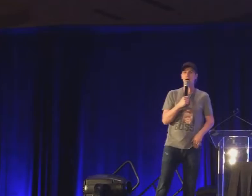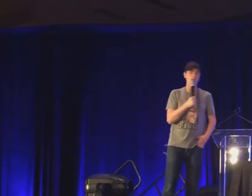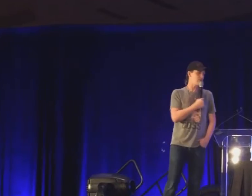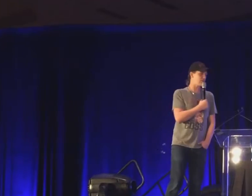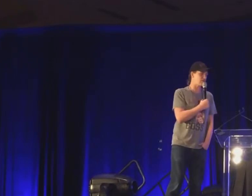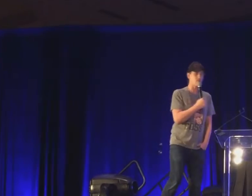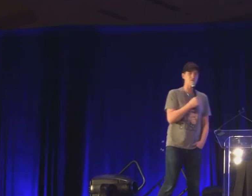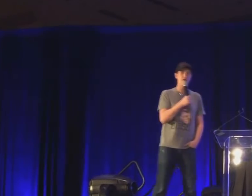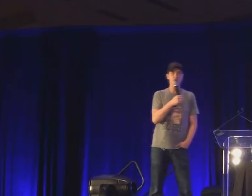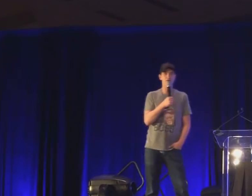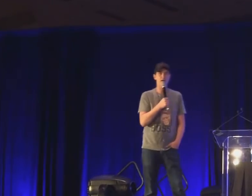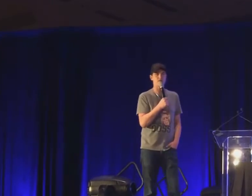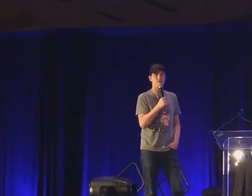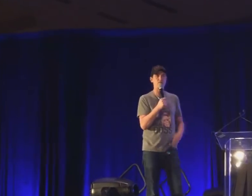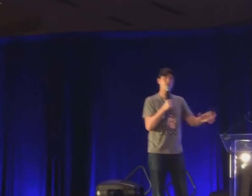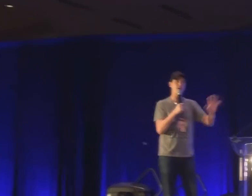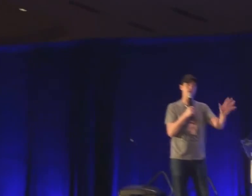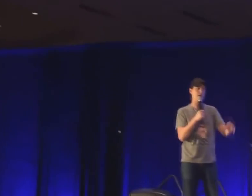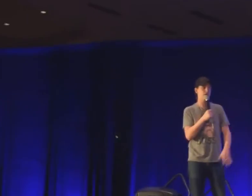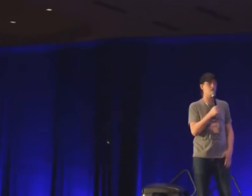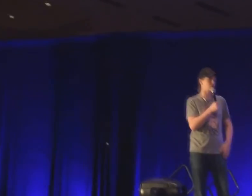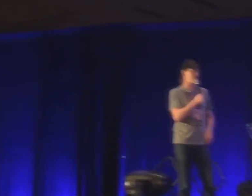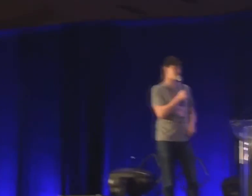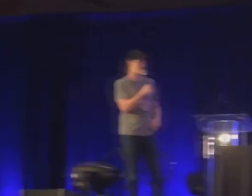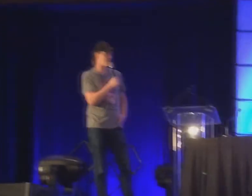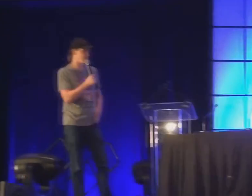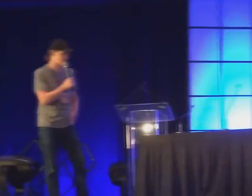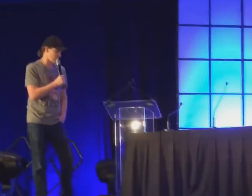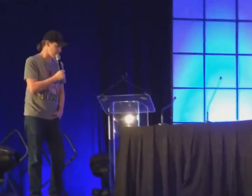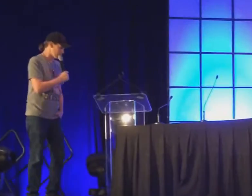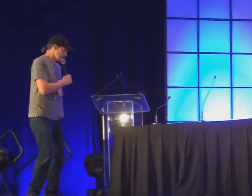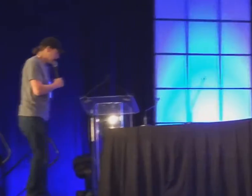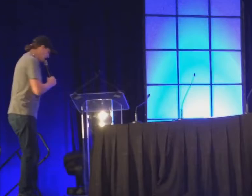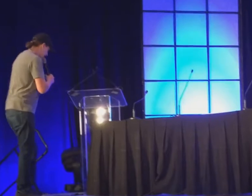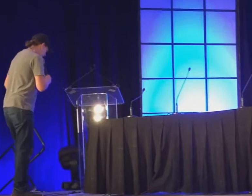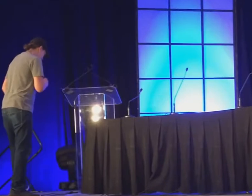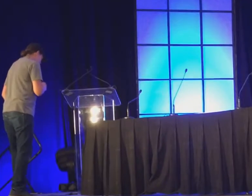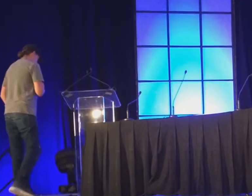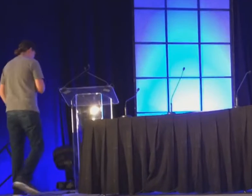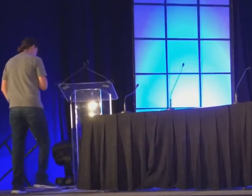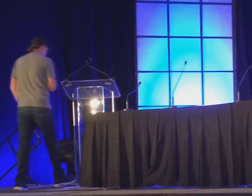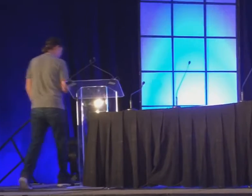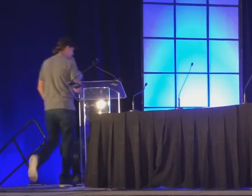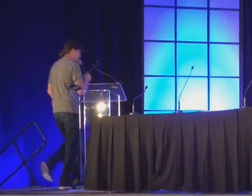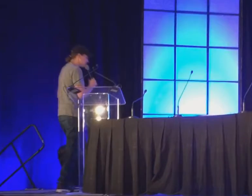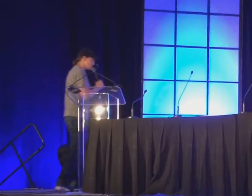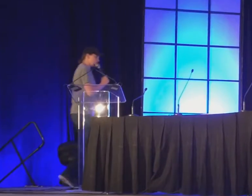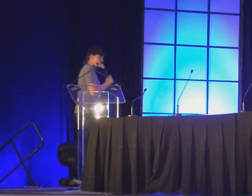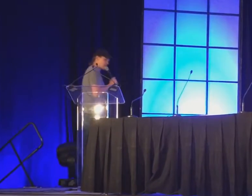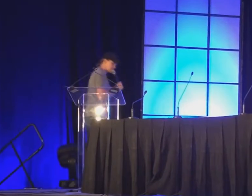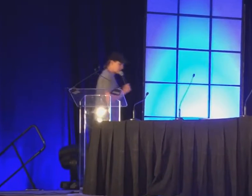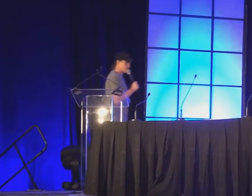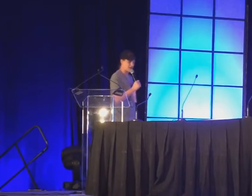uno favorite movie I ever did. And now you're directing your own movie, right? Yes, and now I'm directing